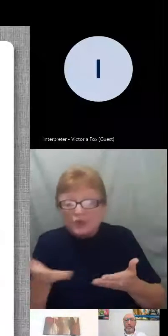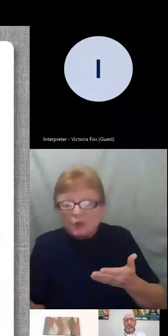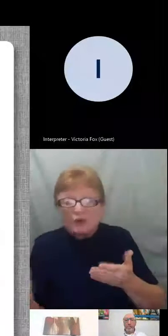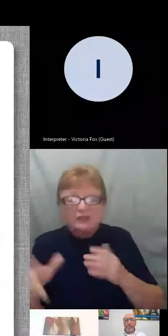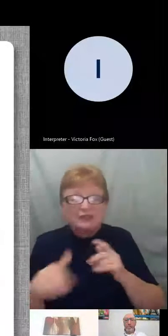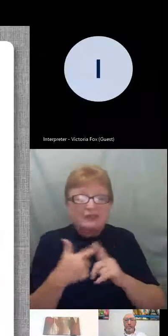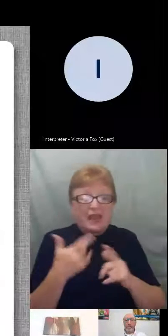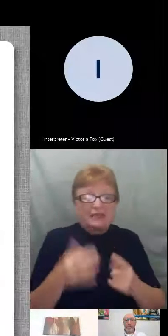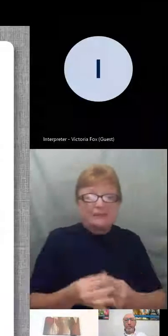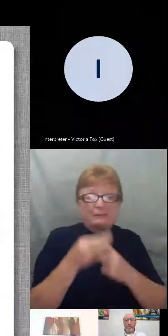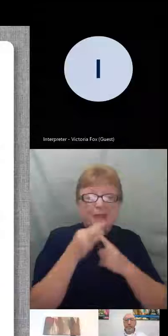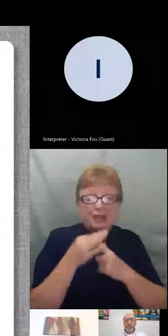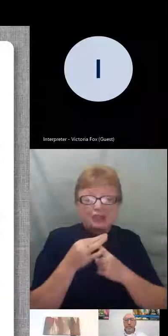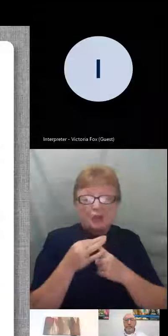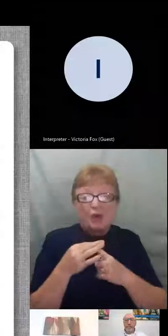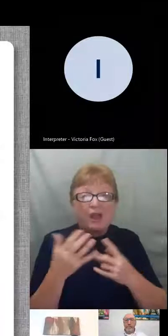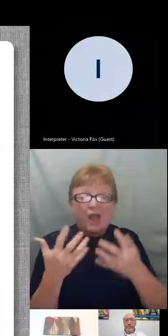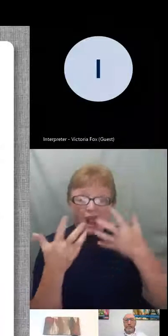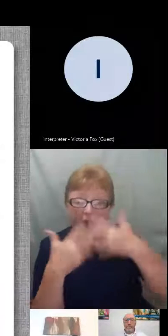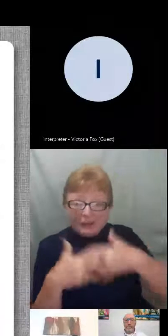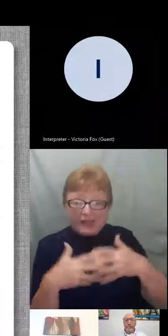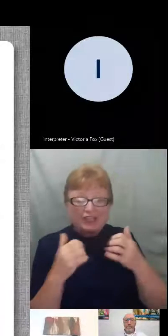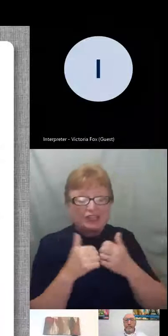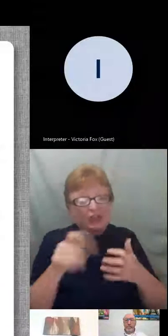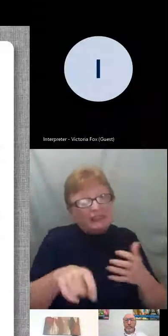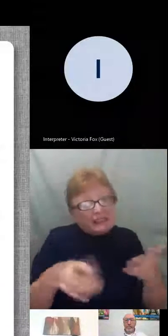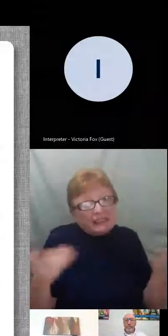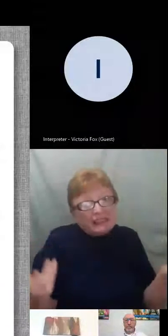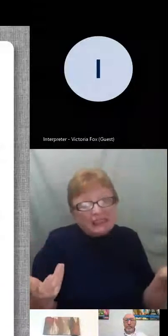because special accommodations are needed.